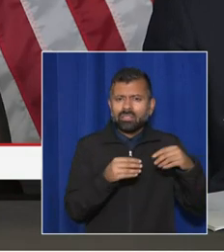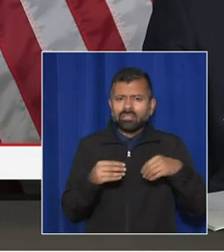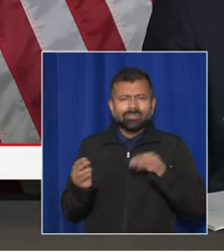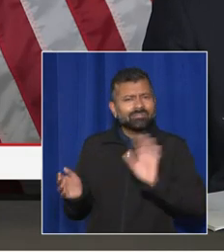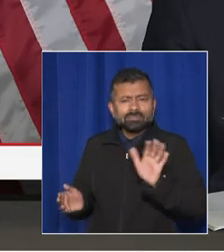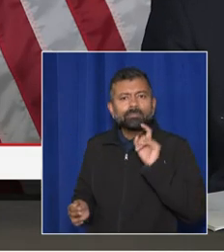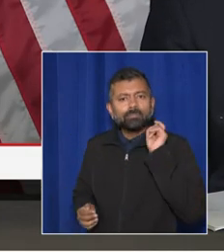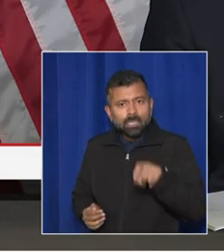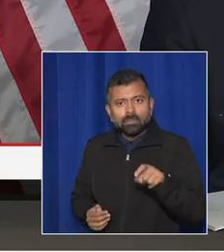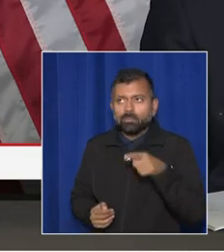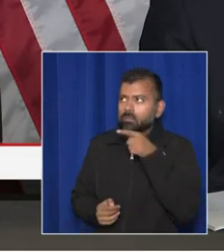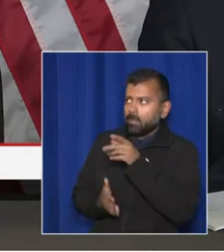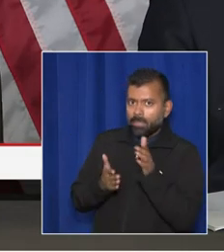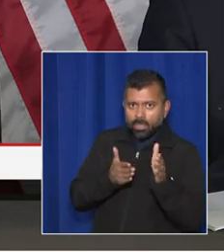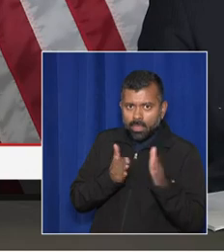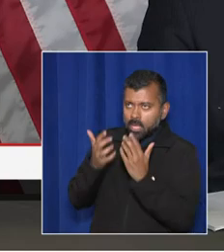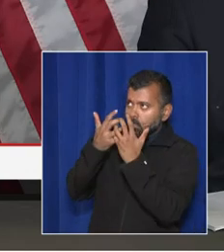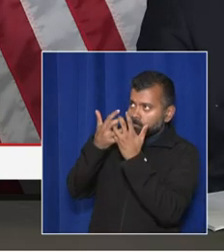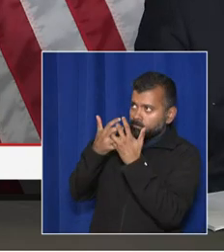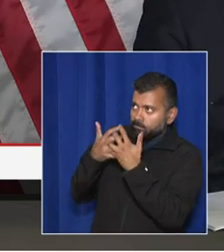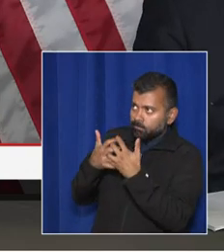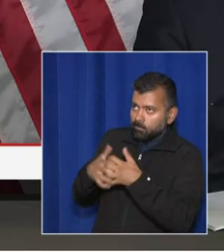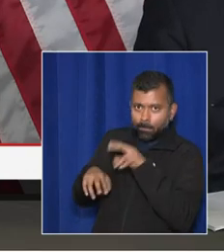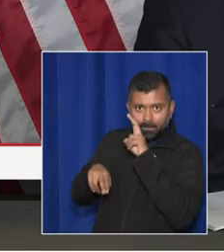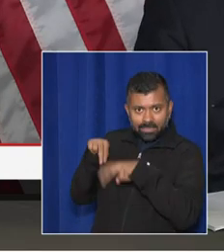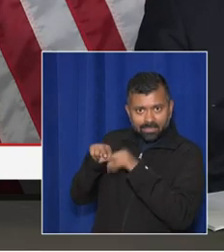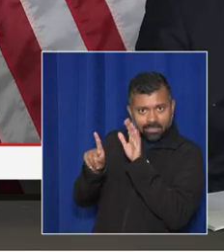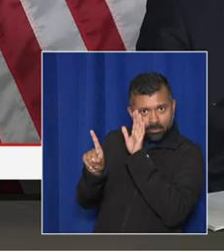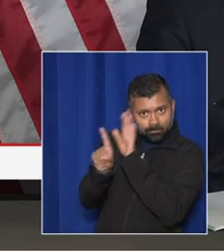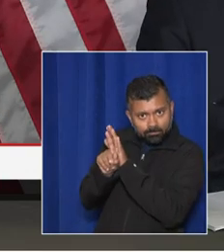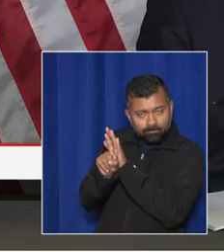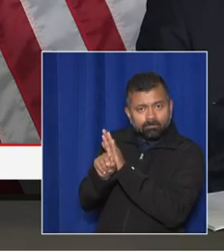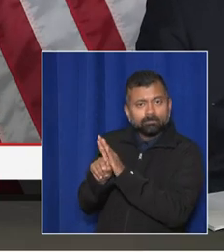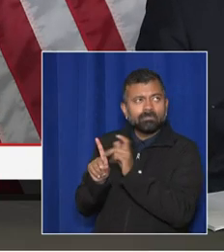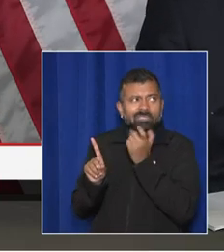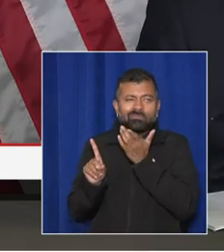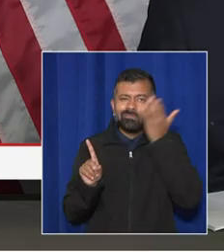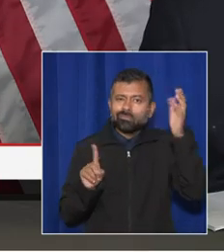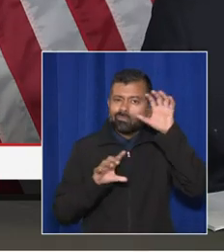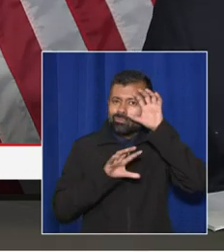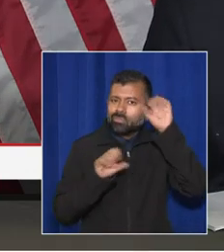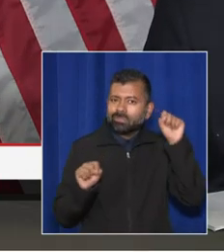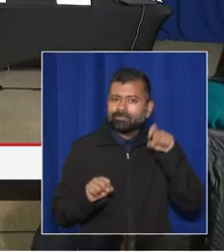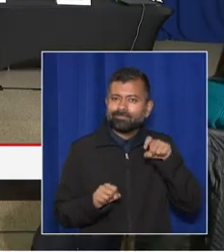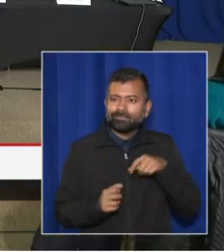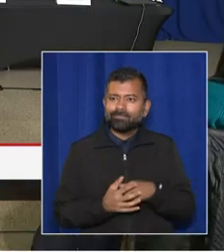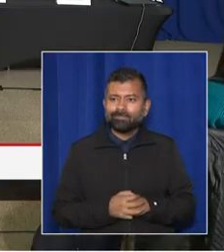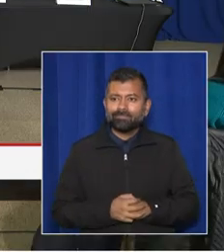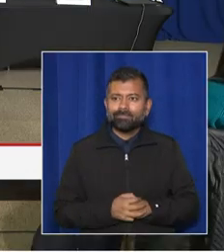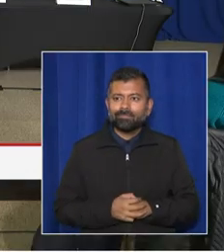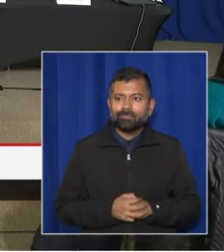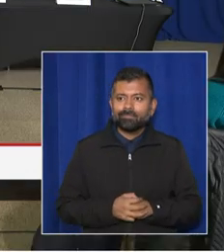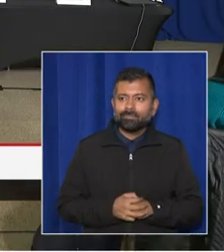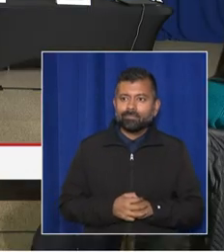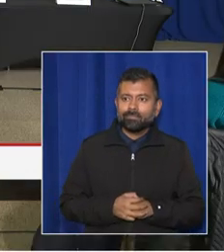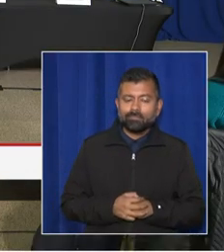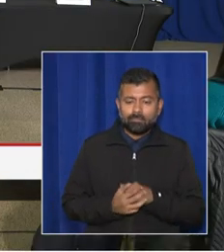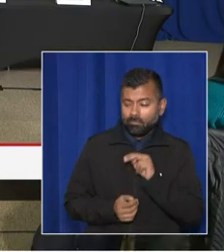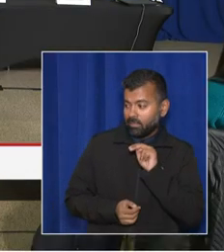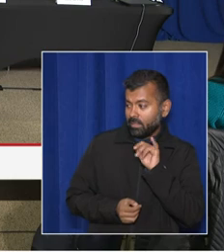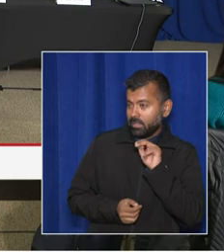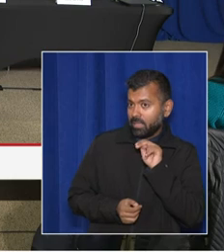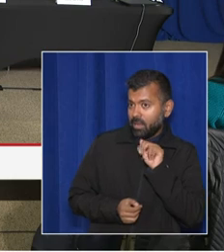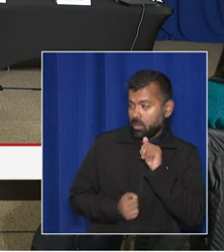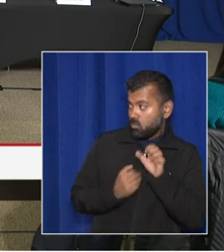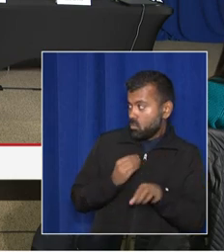So that's what I would say about that. I don't know if there's anything else to add, Nina. No, I mean, look, this is an opportunity